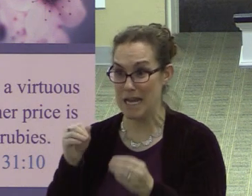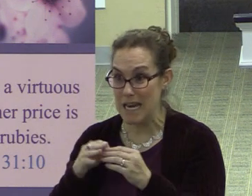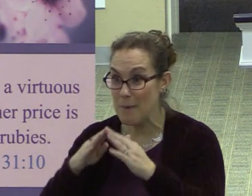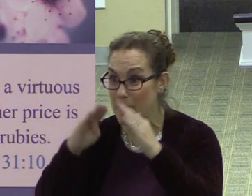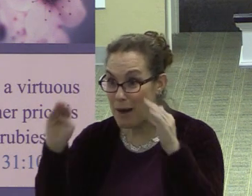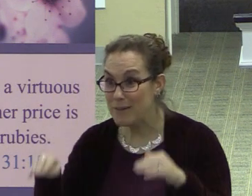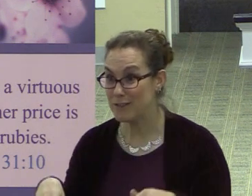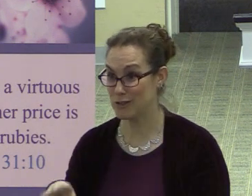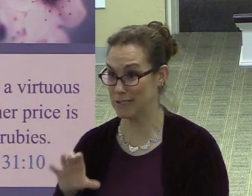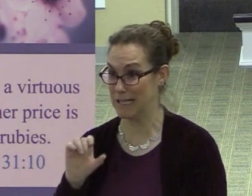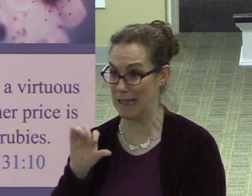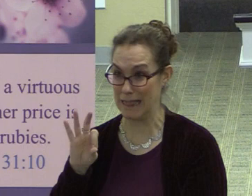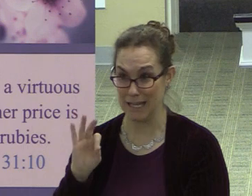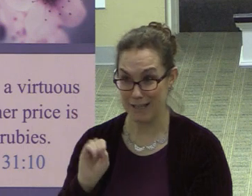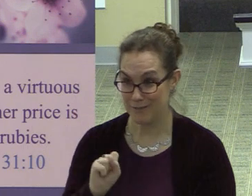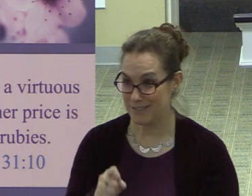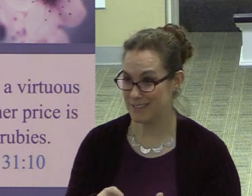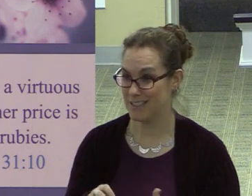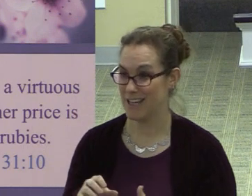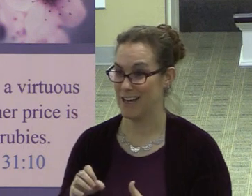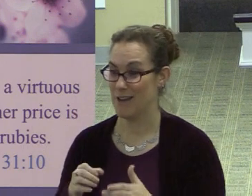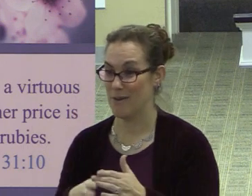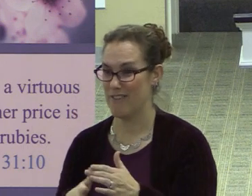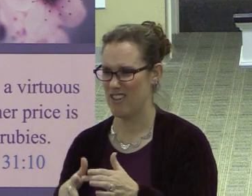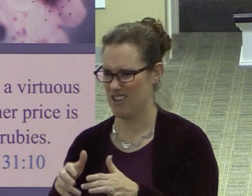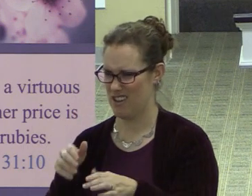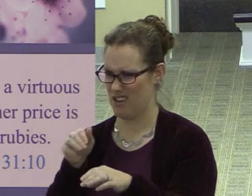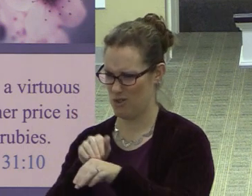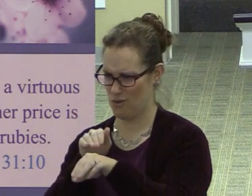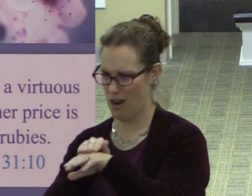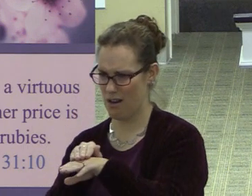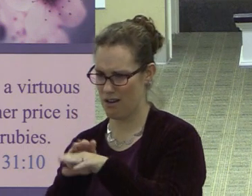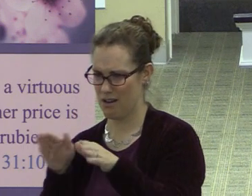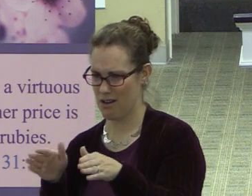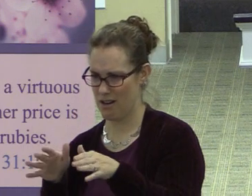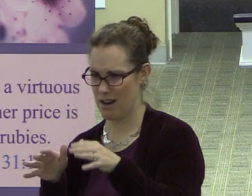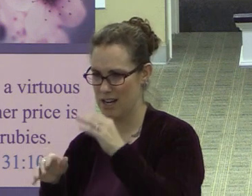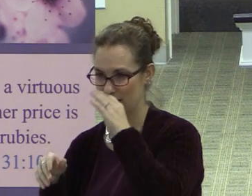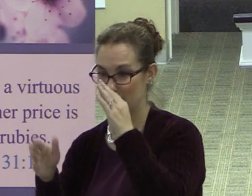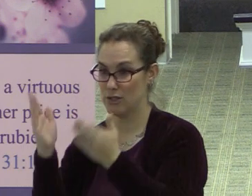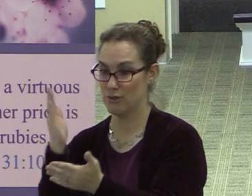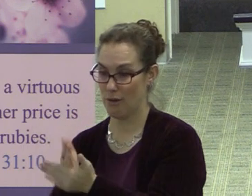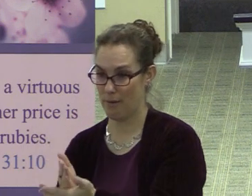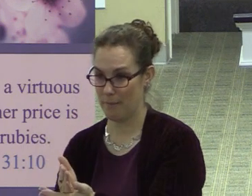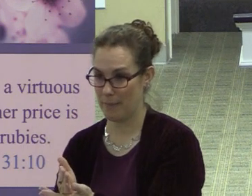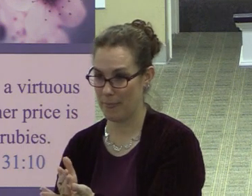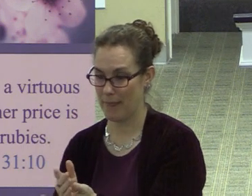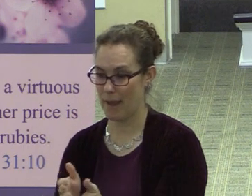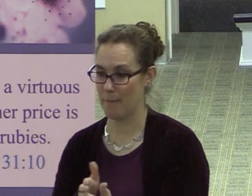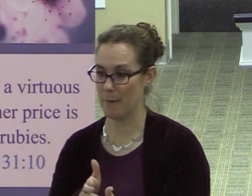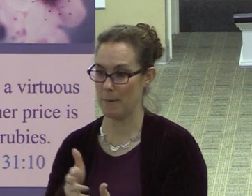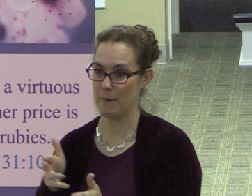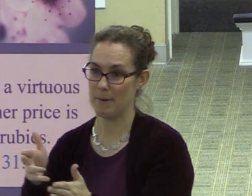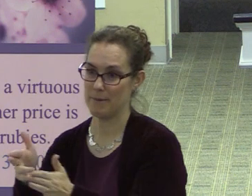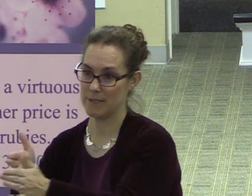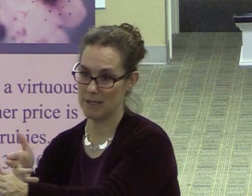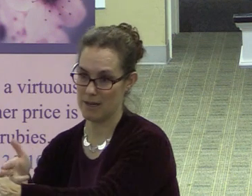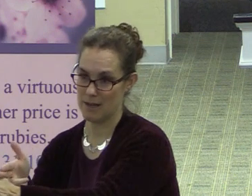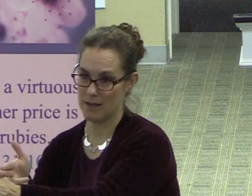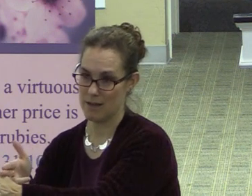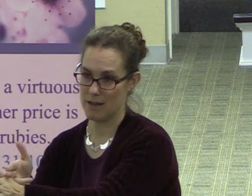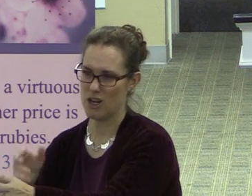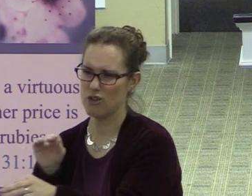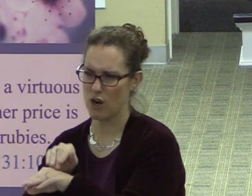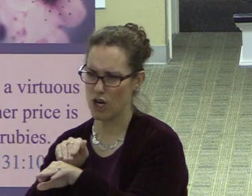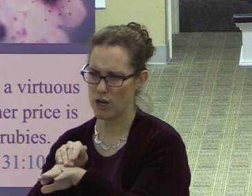there's cliffs edges over here. And I come up on a trucker. Don't worry about other traffic. There's a trucker who's just stopped. I pull up beside him. And we get out and we